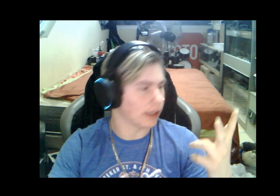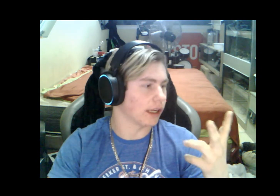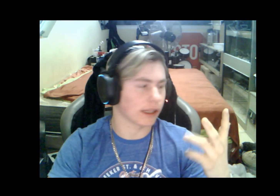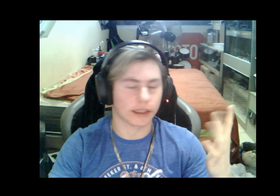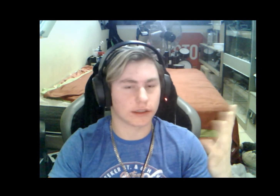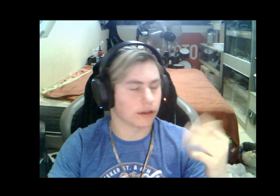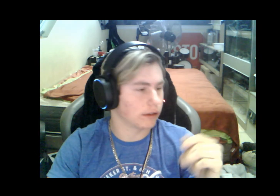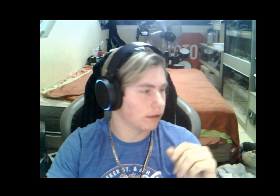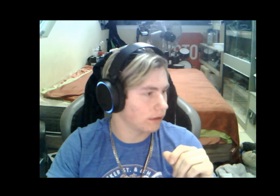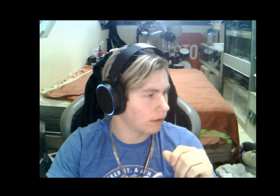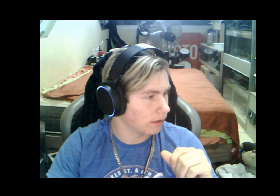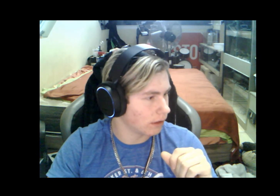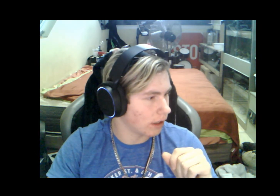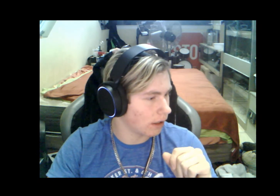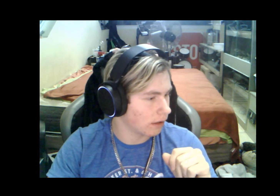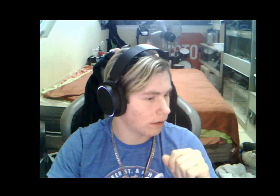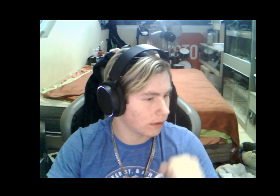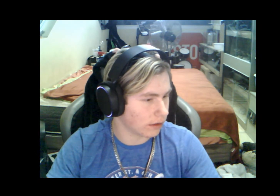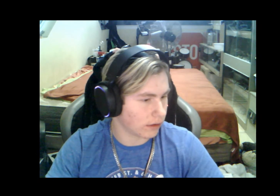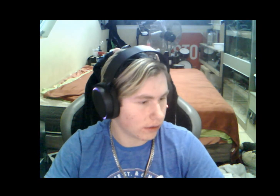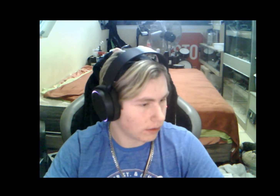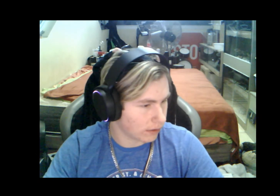school or anything like that. So, yeah.